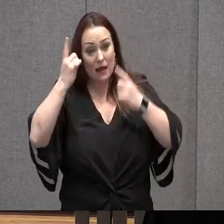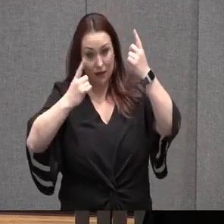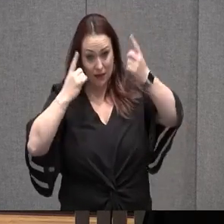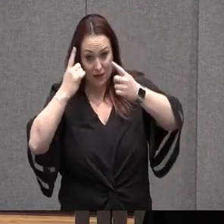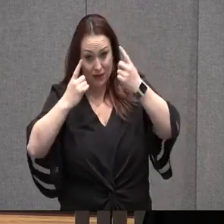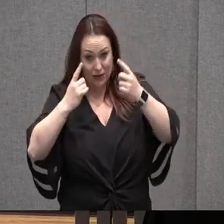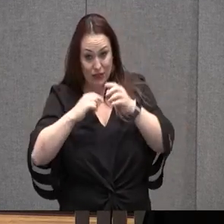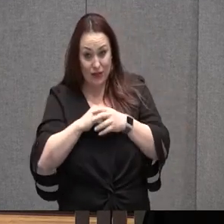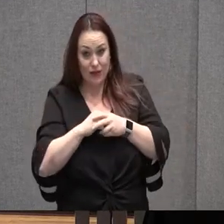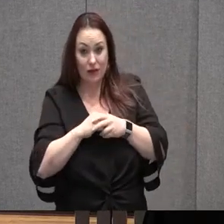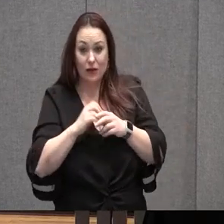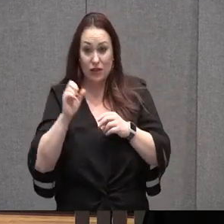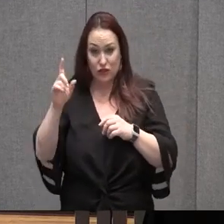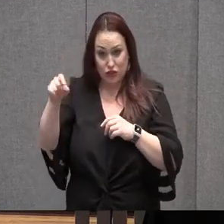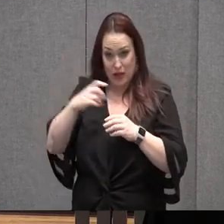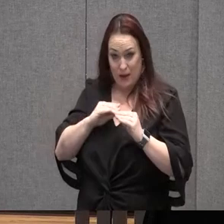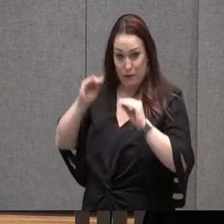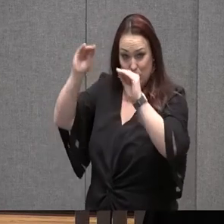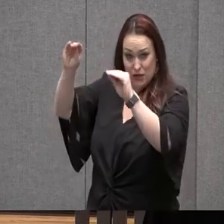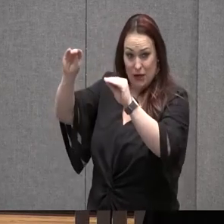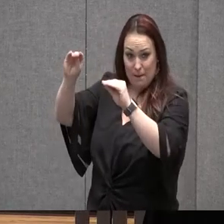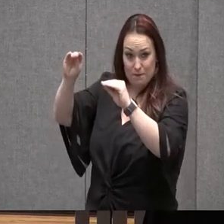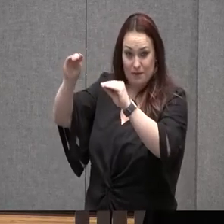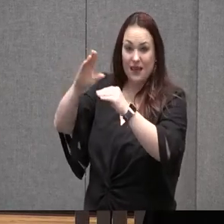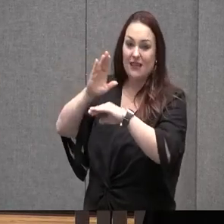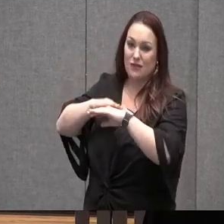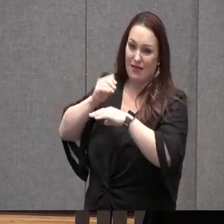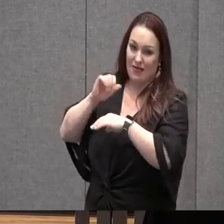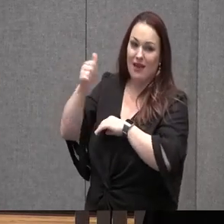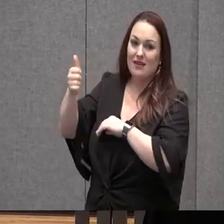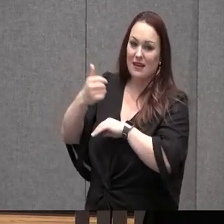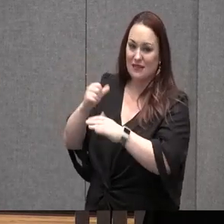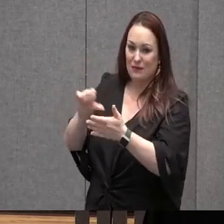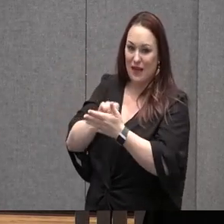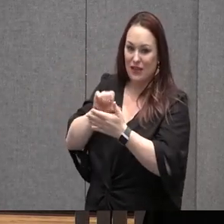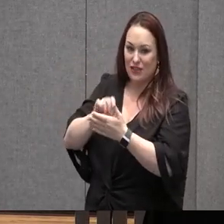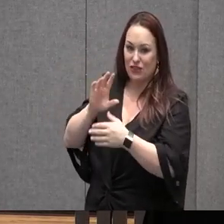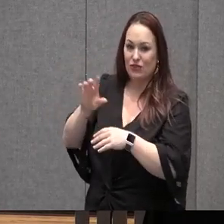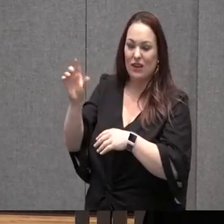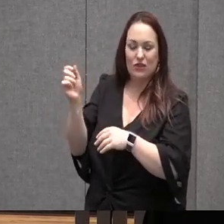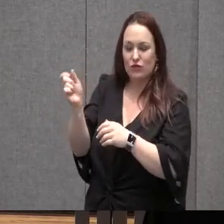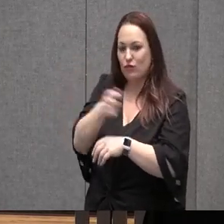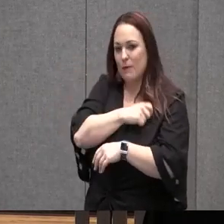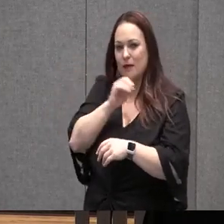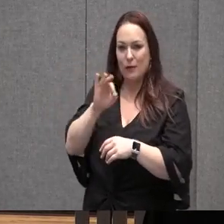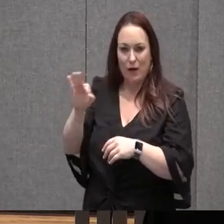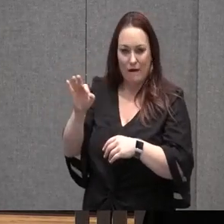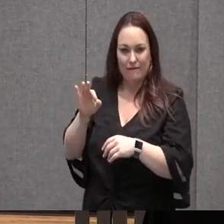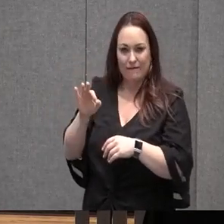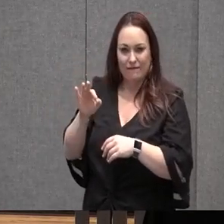I put this up? You can. Is it on the next page? It's on the next page. Got just rip that one off. Okay.